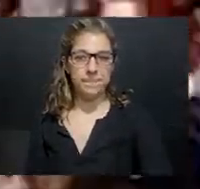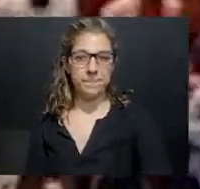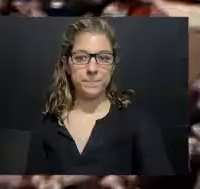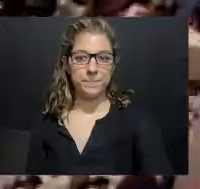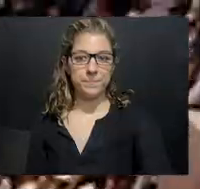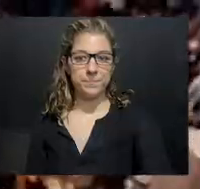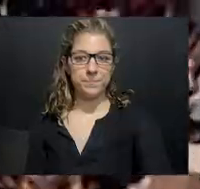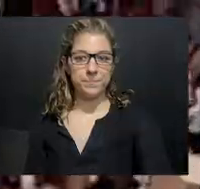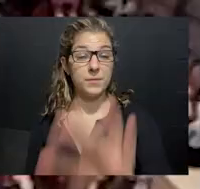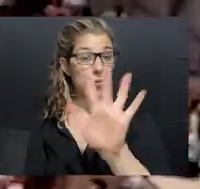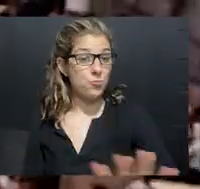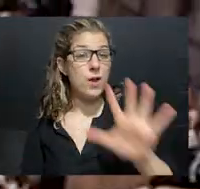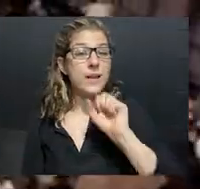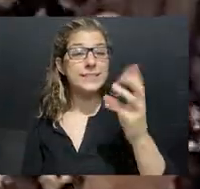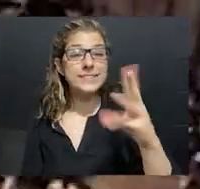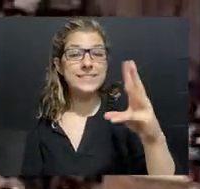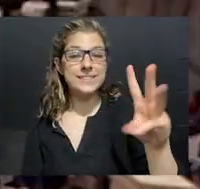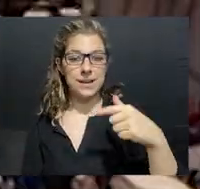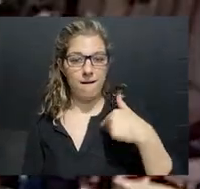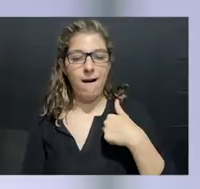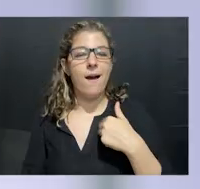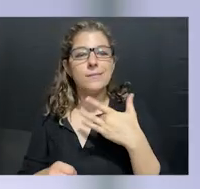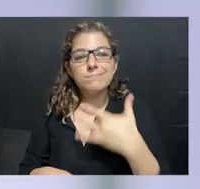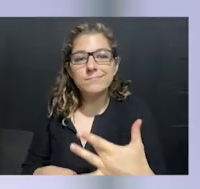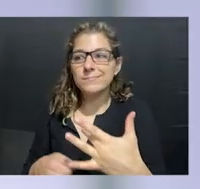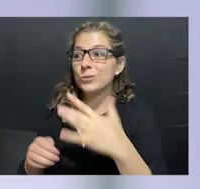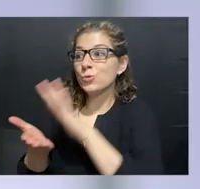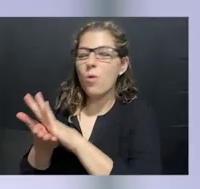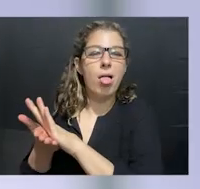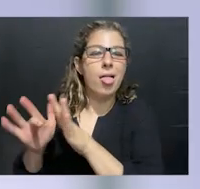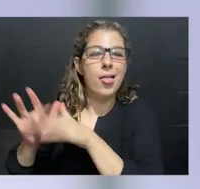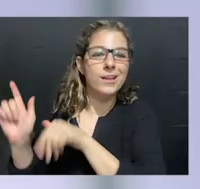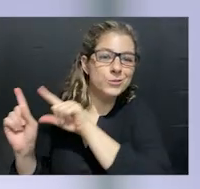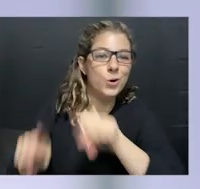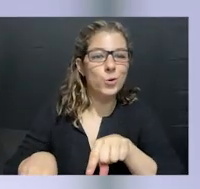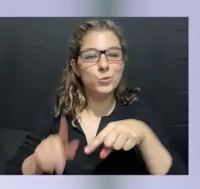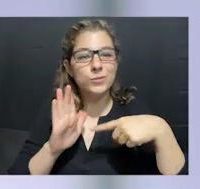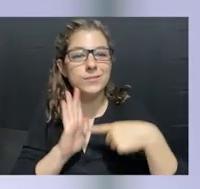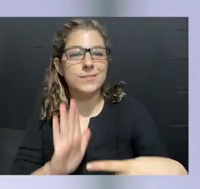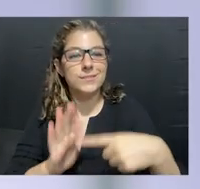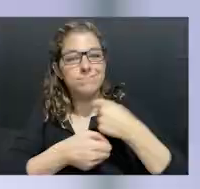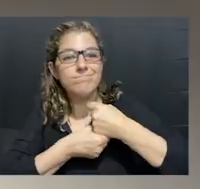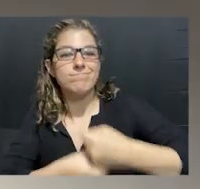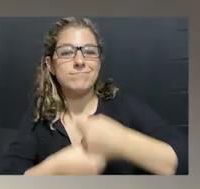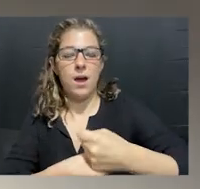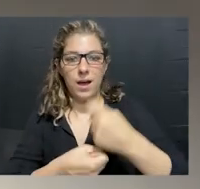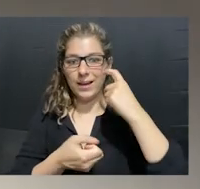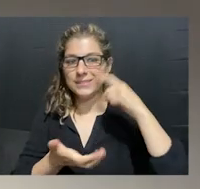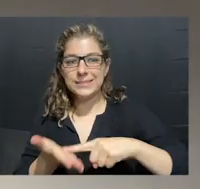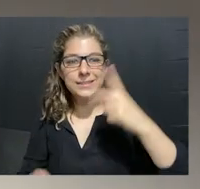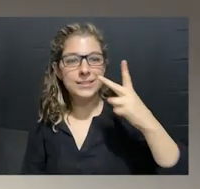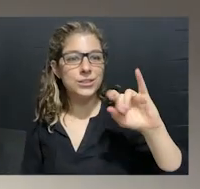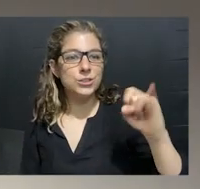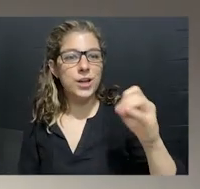Starting at around the time I was 16 years old, when I cut school to go to demonstrations, and I found myself in the orbit of people like Jesse